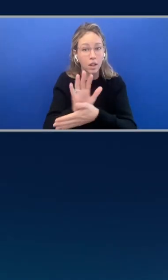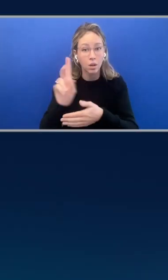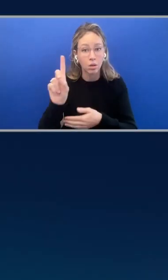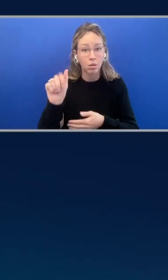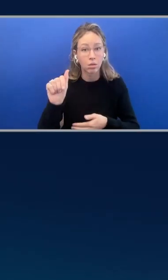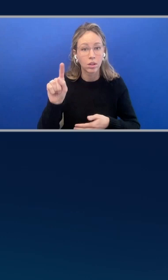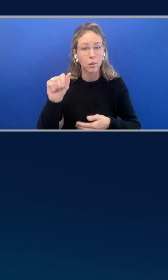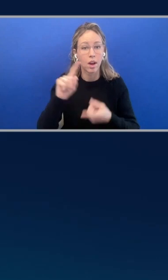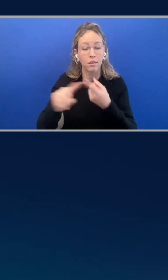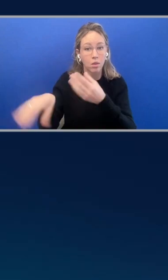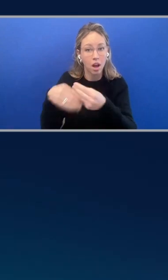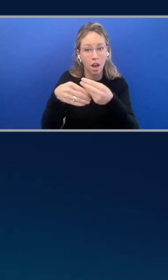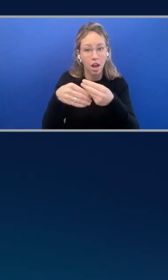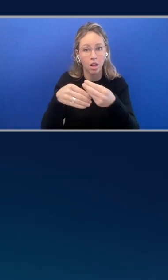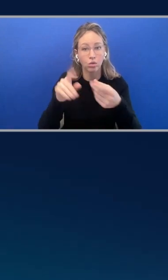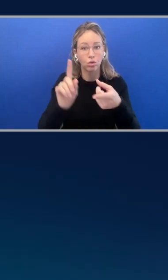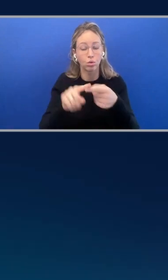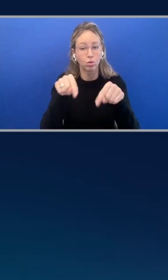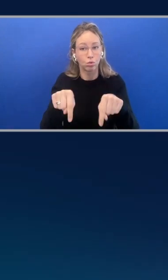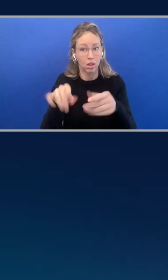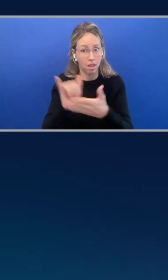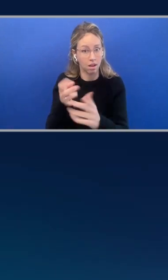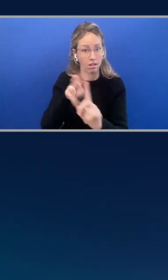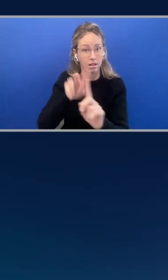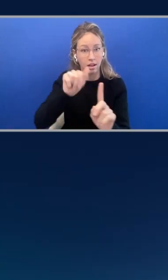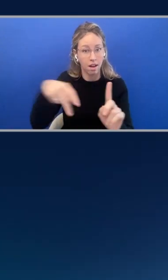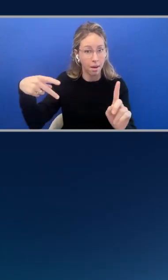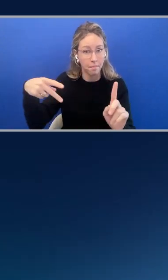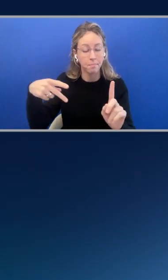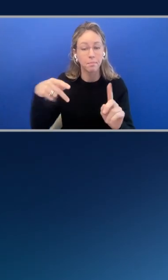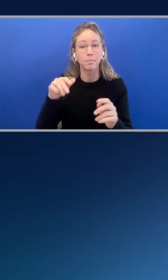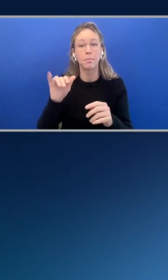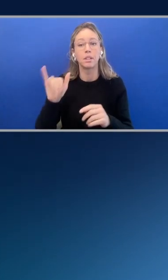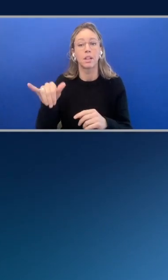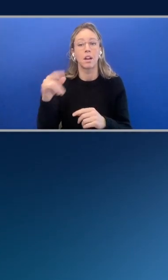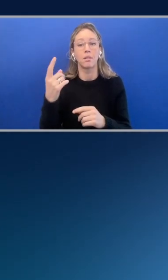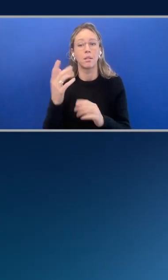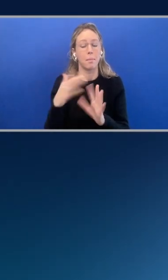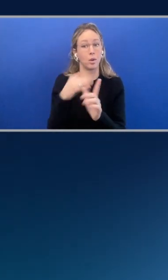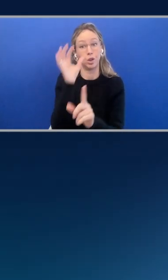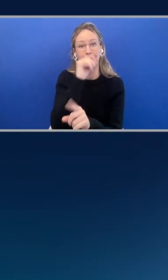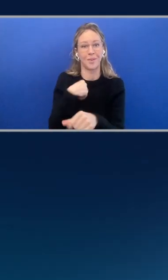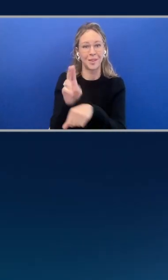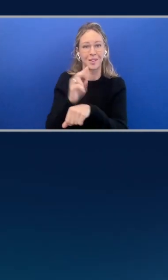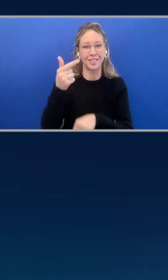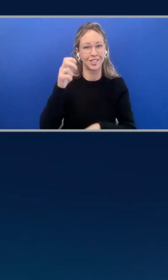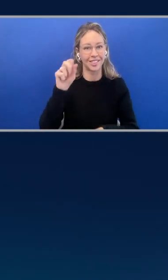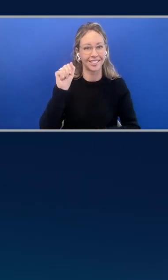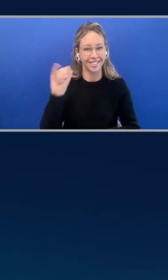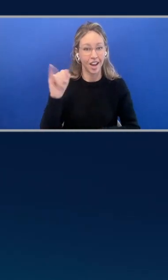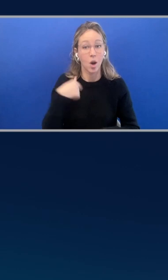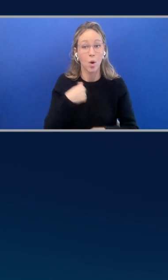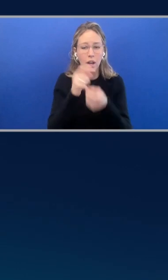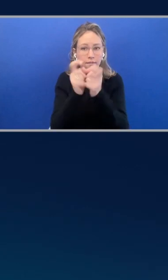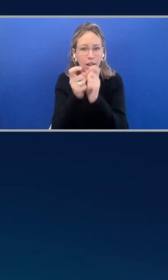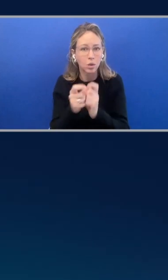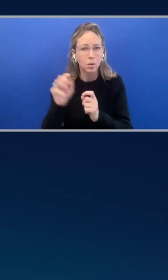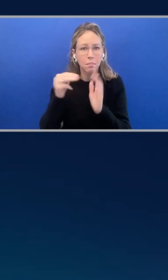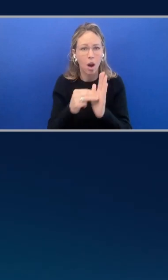on to this application? Is this something that we're I assume we're using generative AI. Are we fine-tuning a model here, or are we